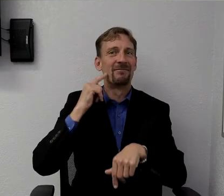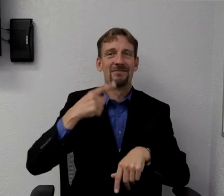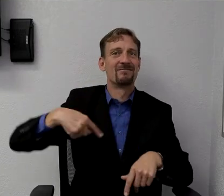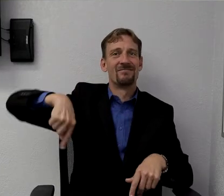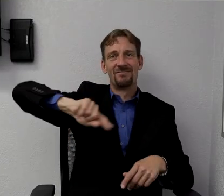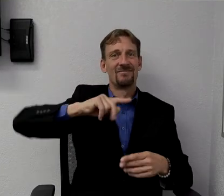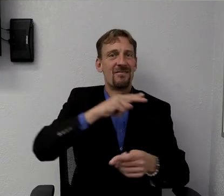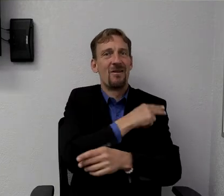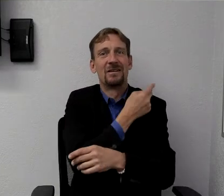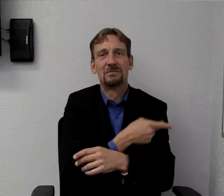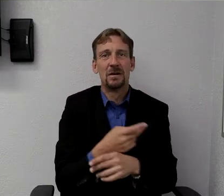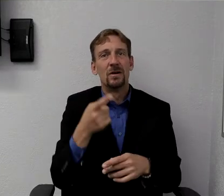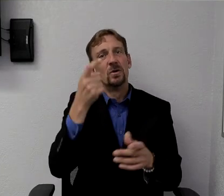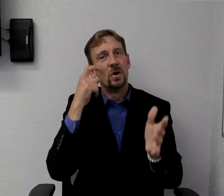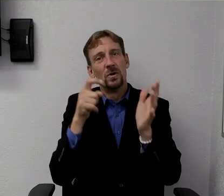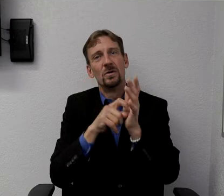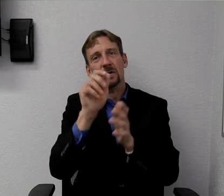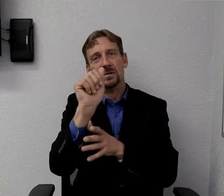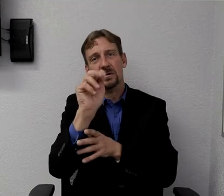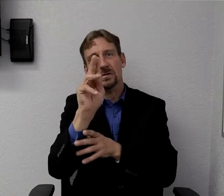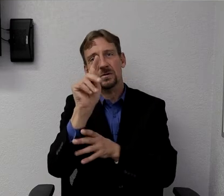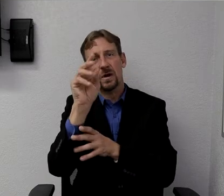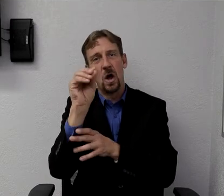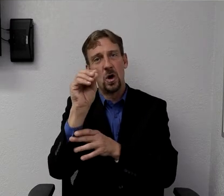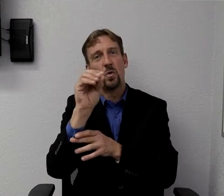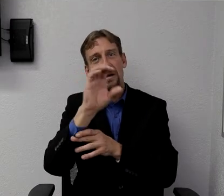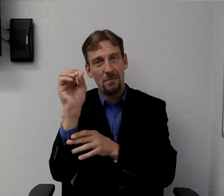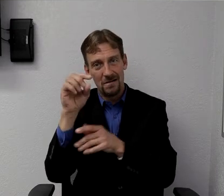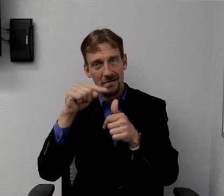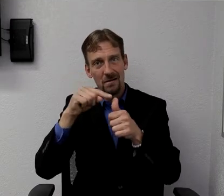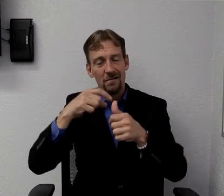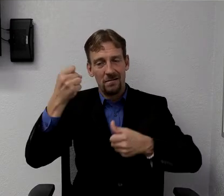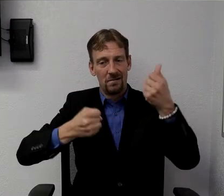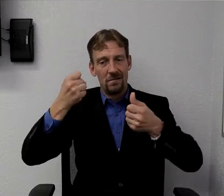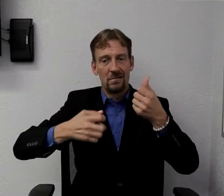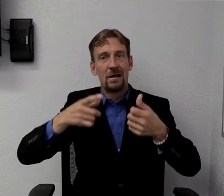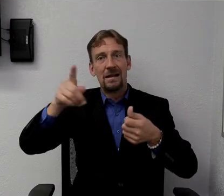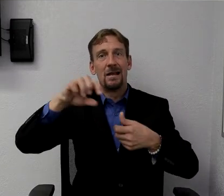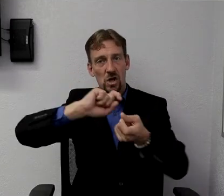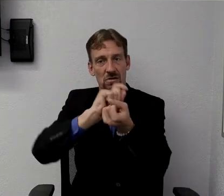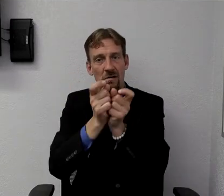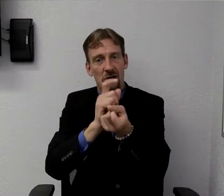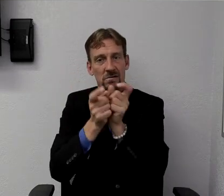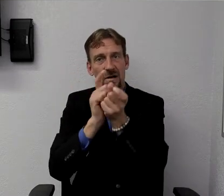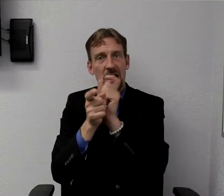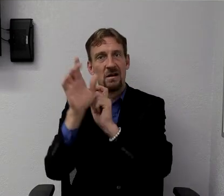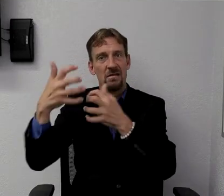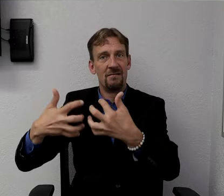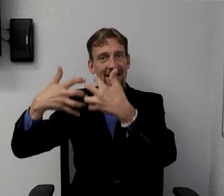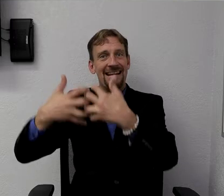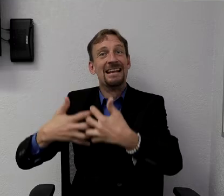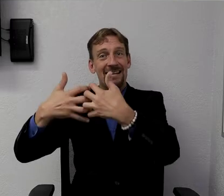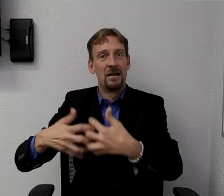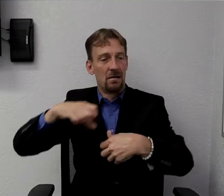companies, car manufacturing companies, other companies that are retooling their factories to be able to